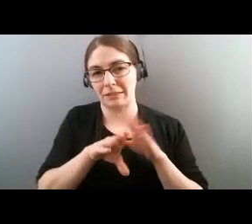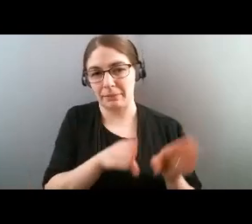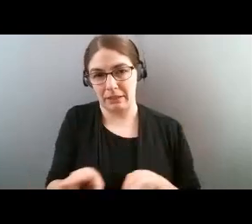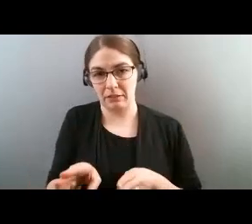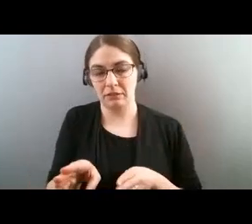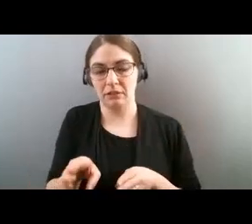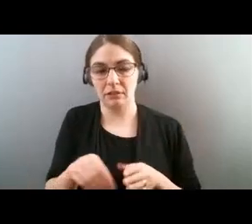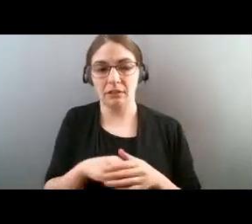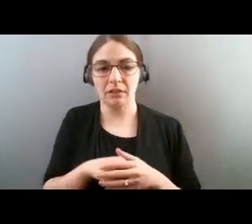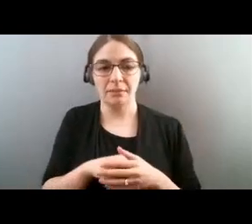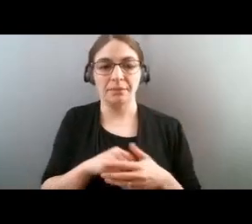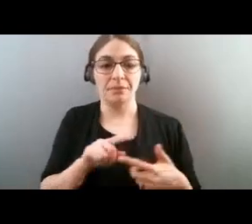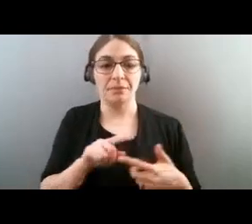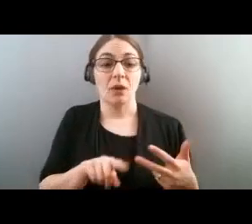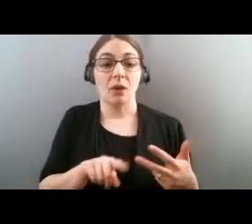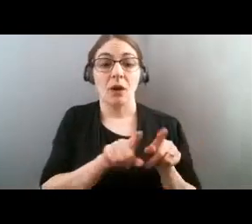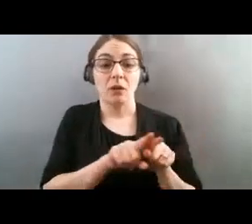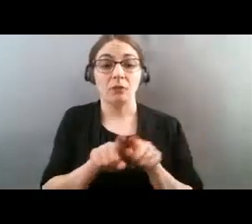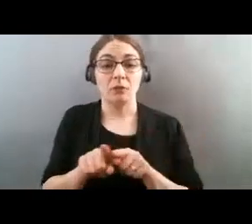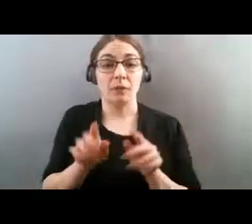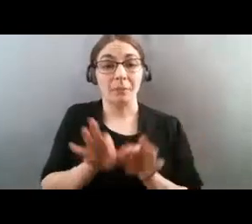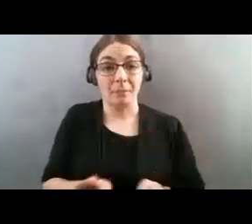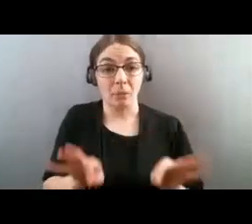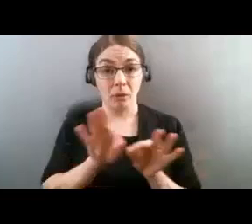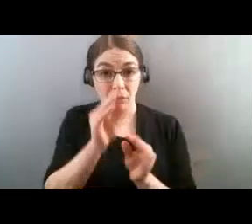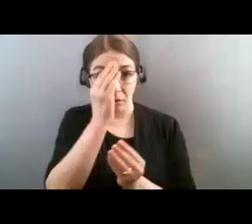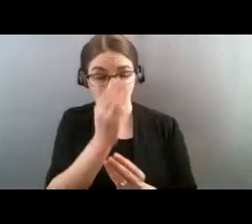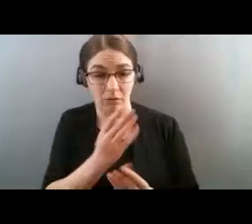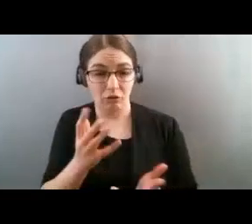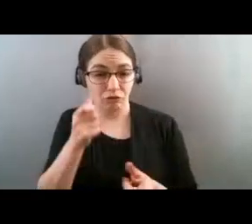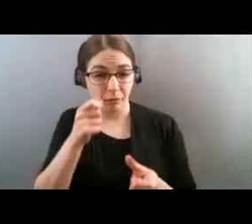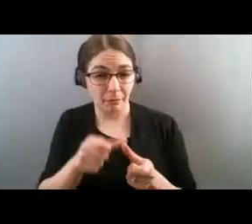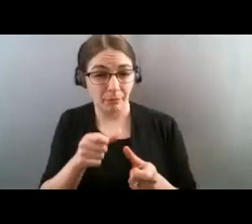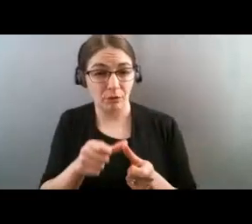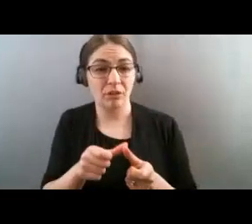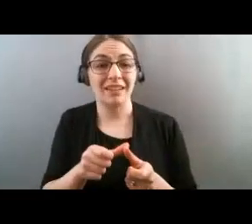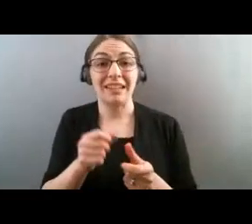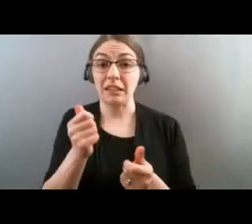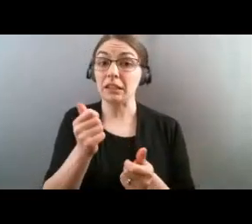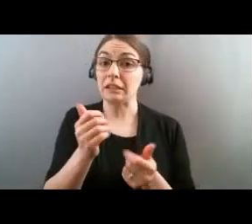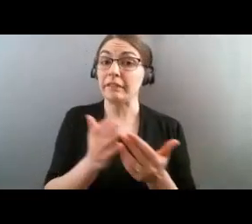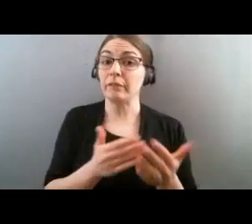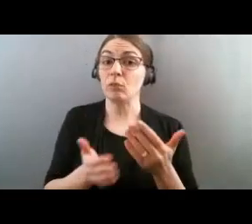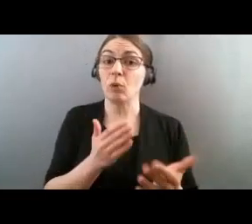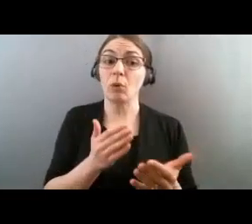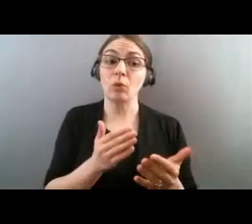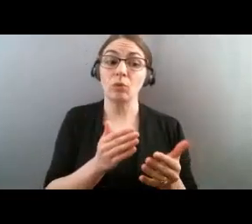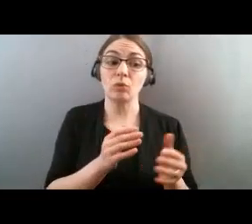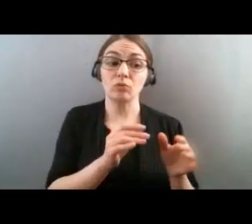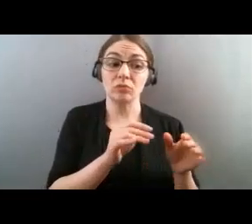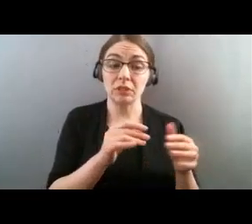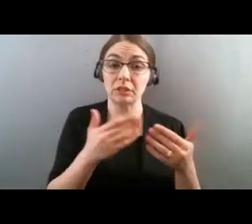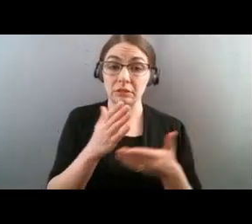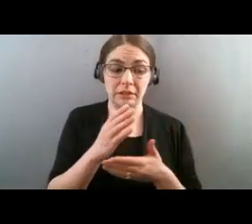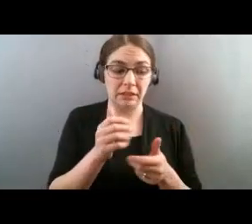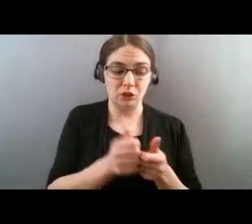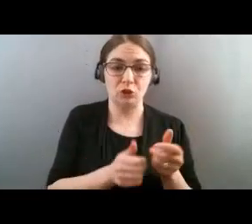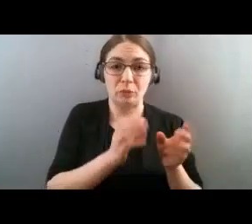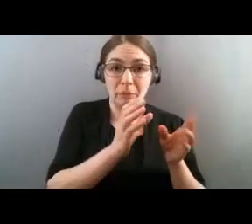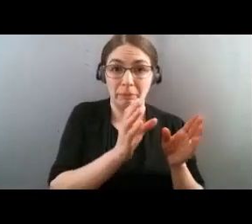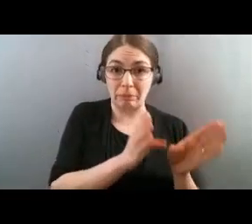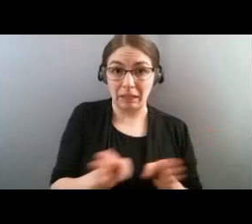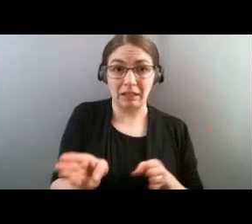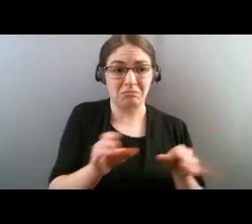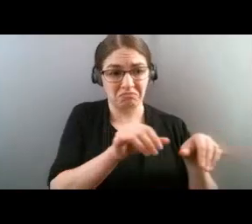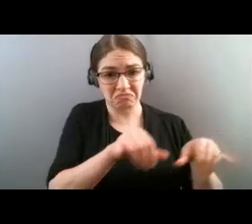Also important to know that although there are common parts in a plan, each plan should be tailored